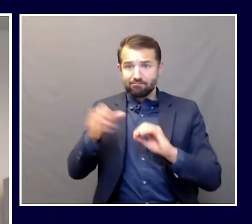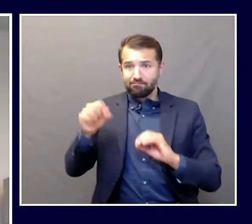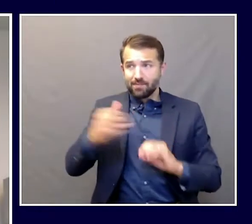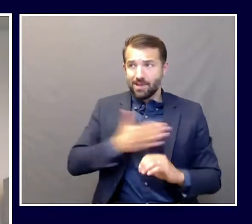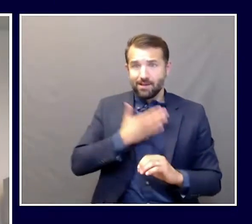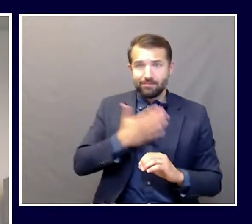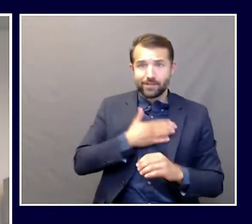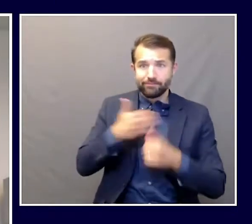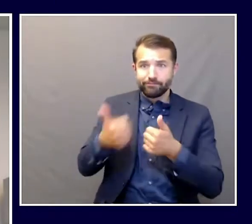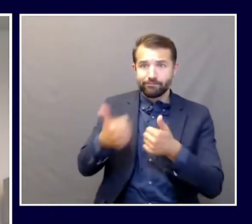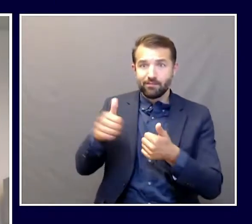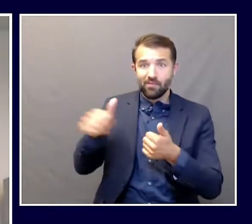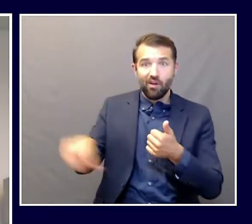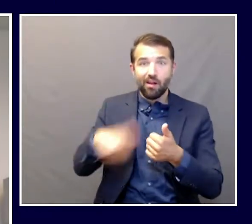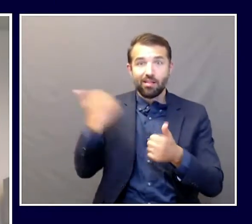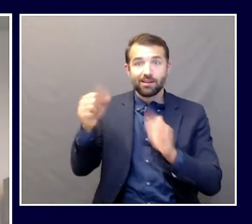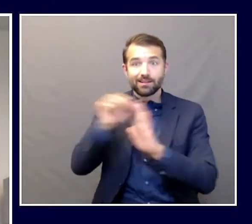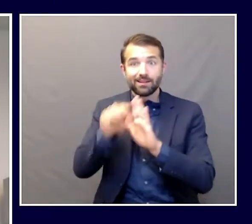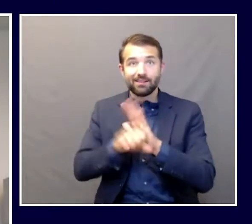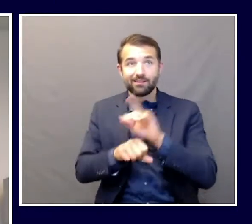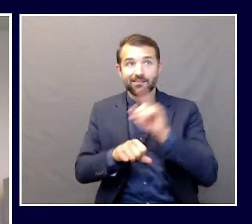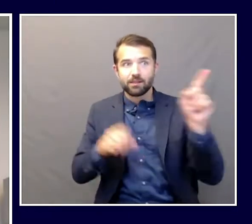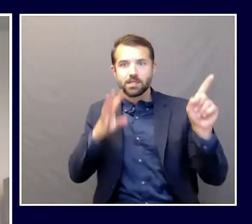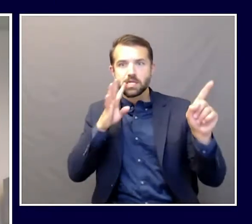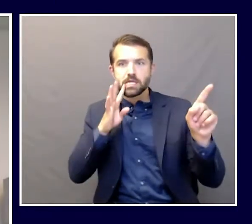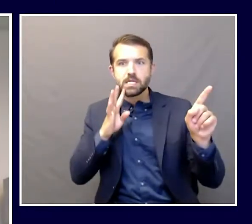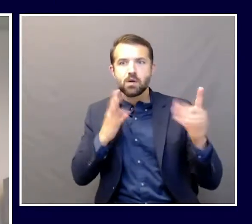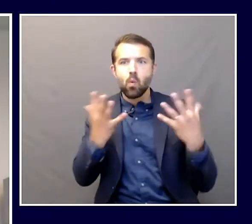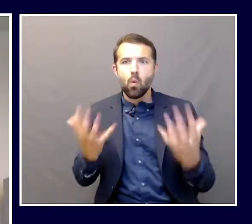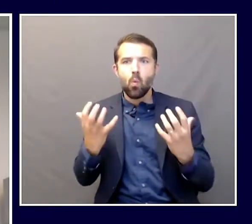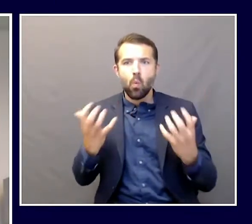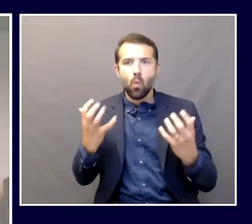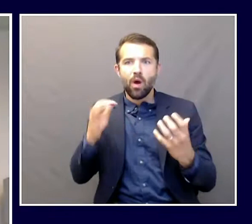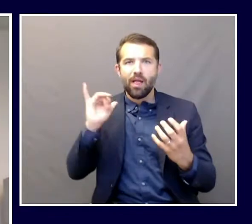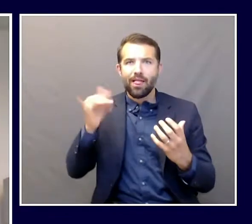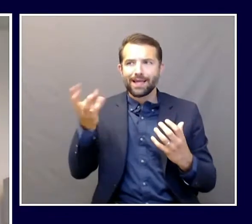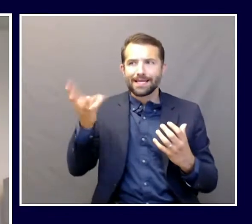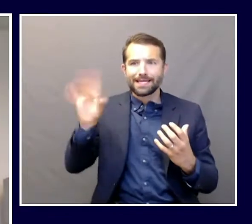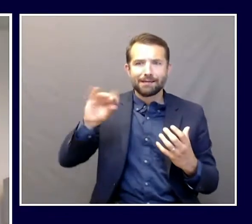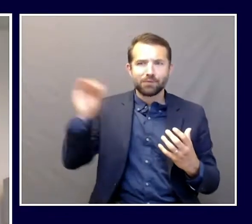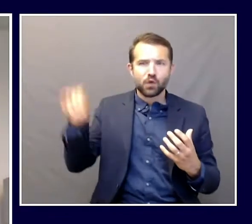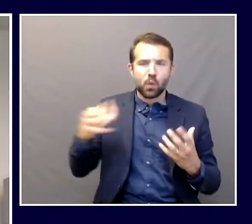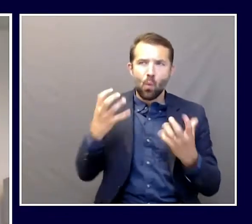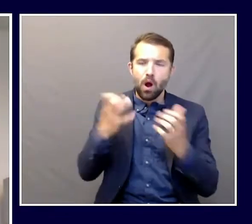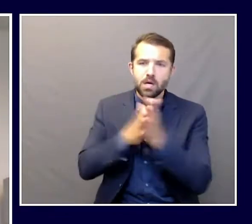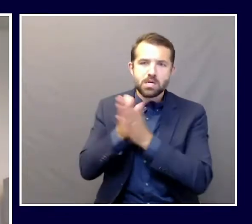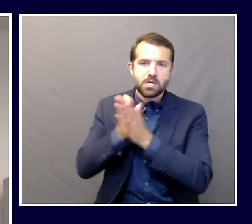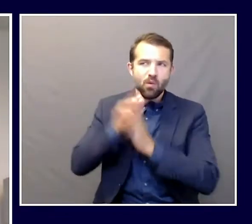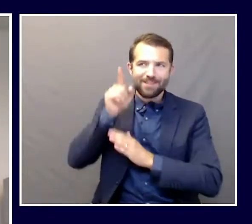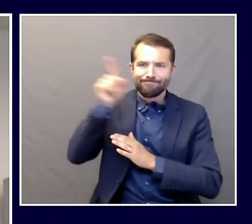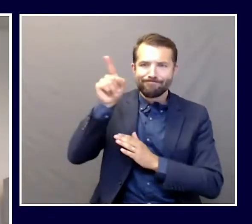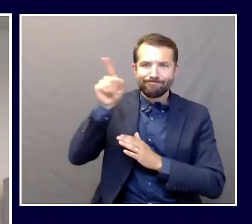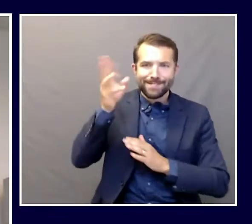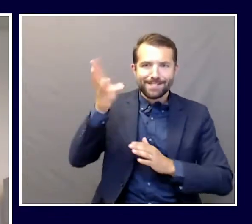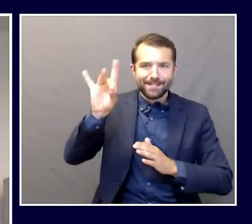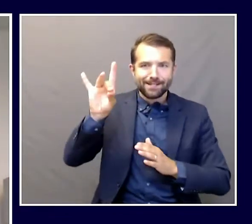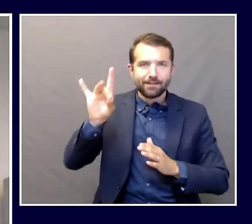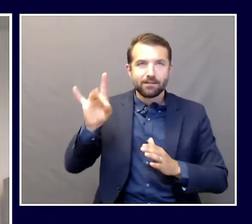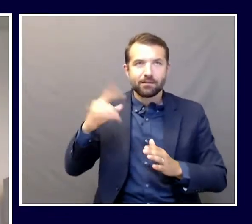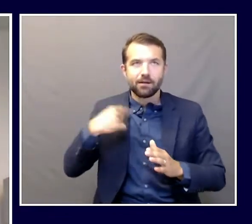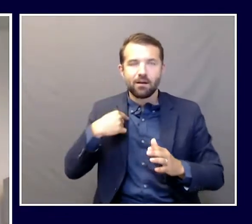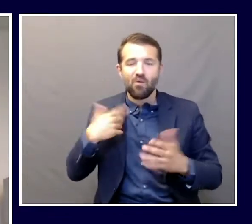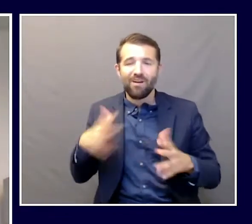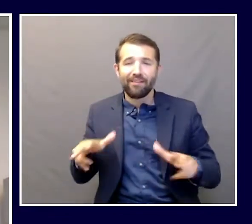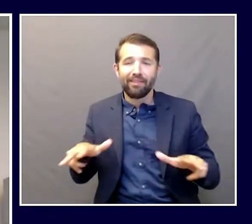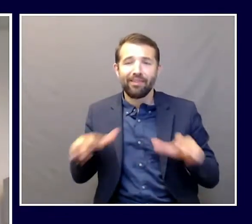envious of. And so in that respect, we're doing well. I don't want to be overly greedy, but hey, we're talking about keeping people safe in a